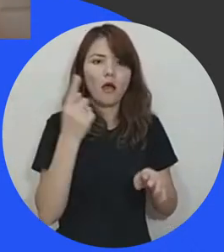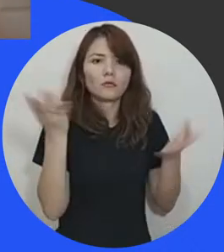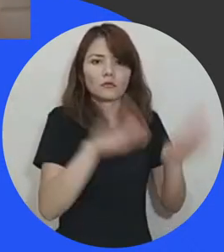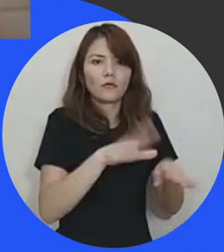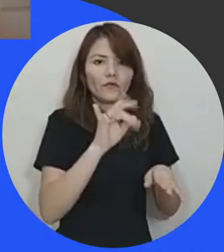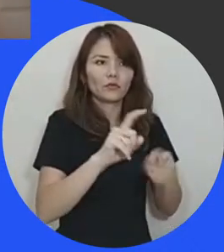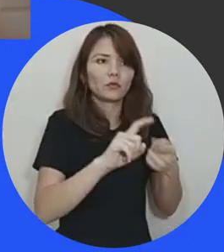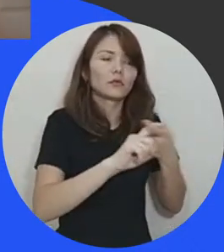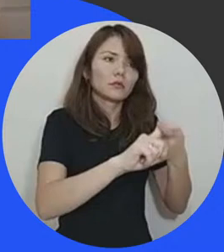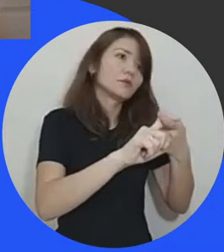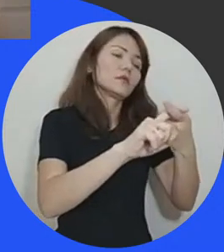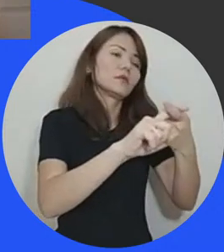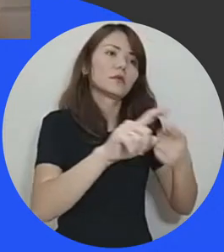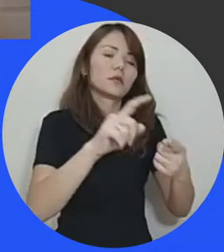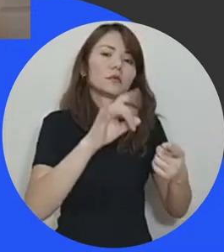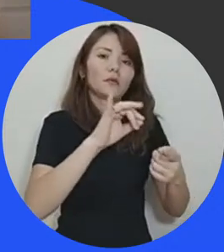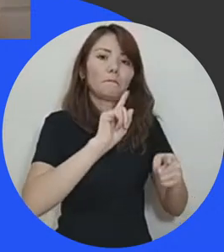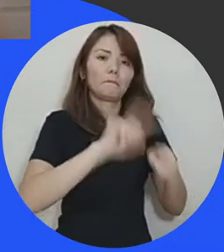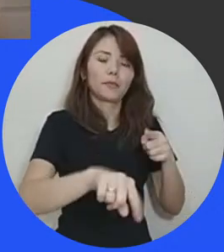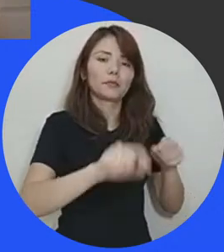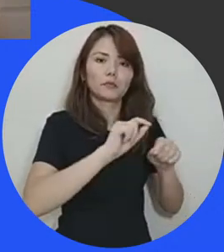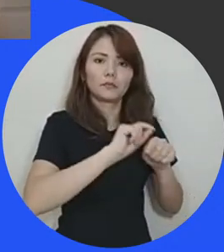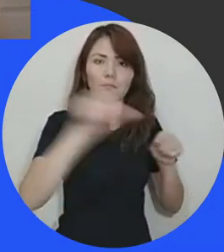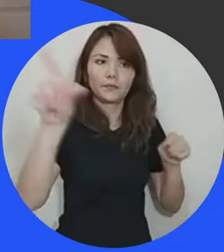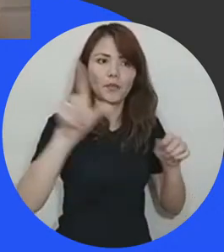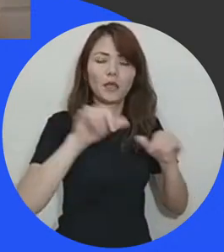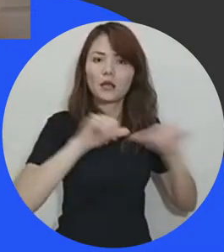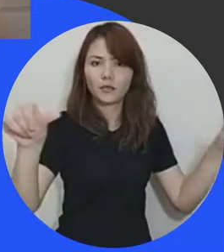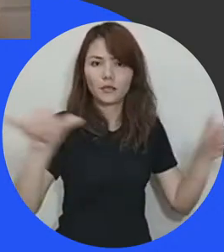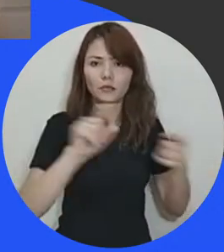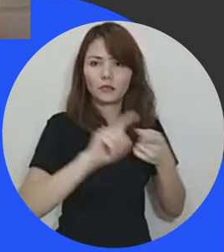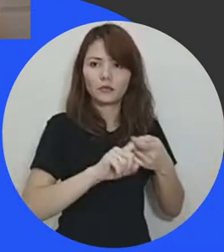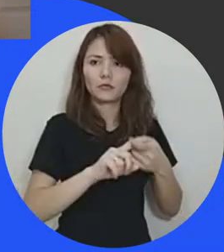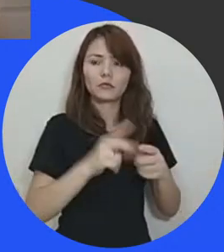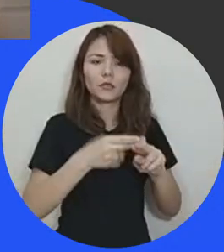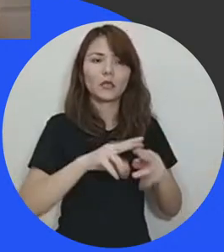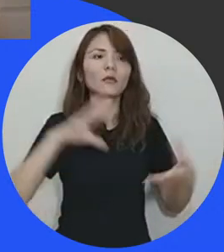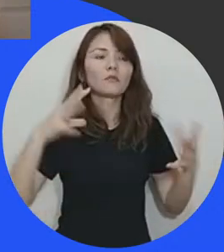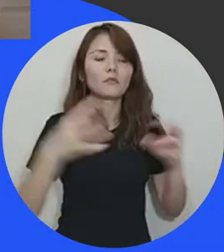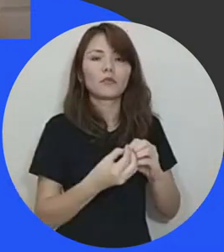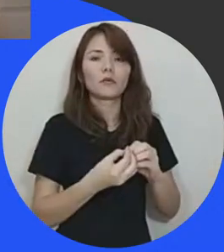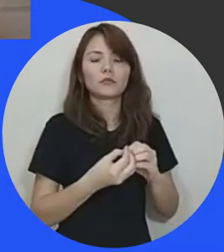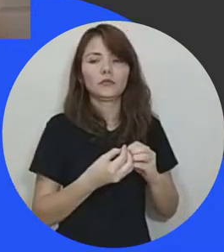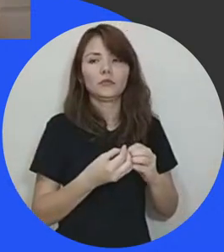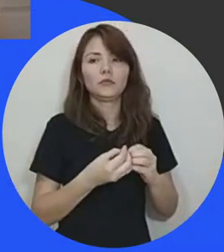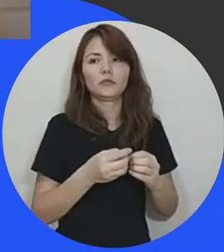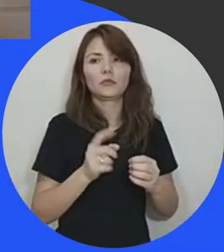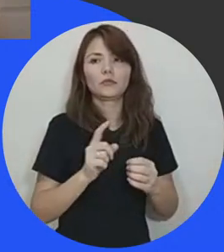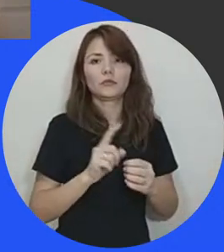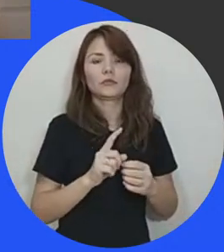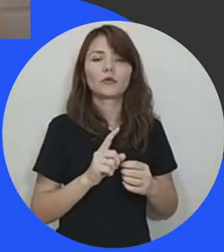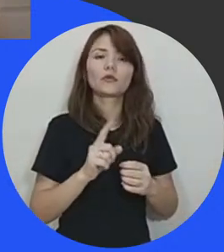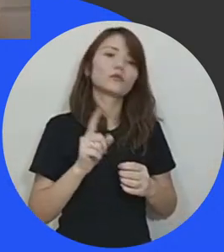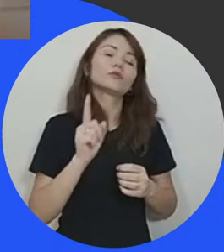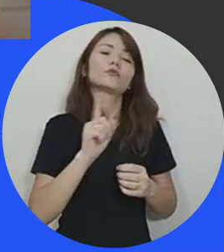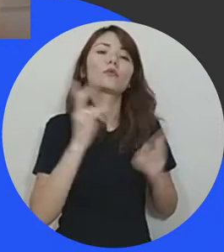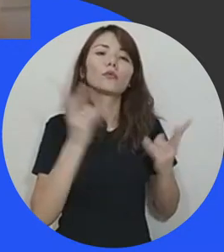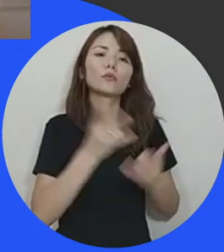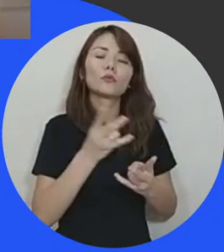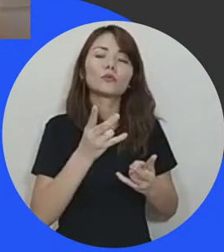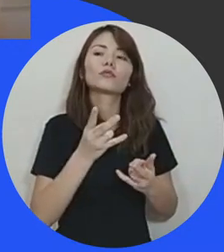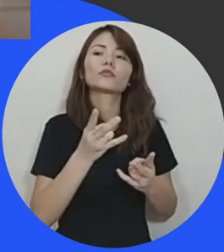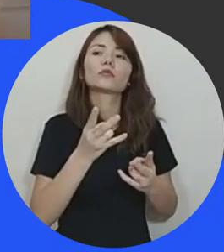And so, certainly in terms of sort of impact, you have to go back quite some way to find the global